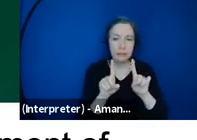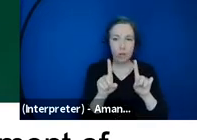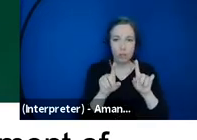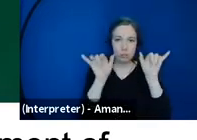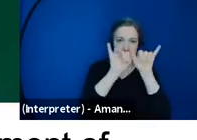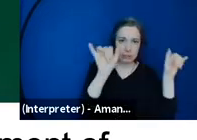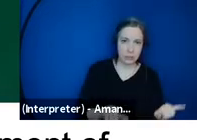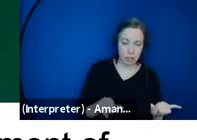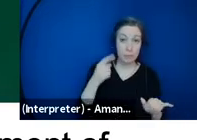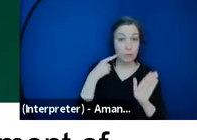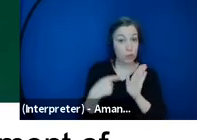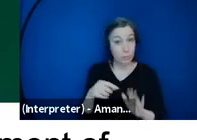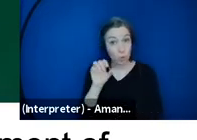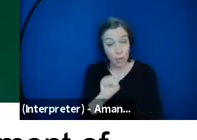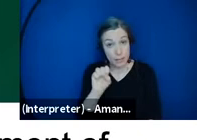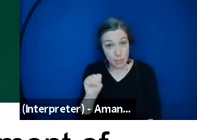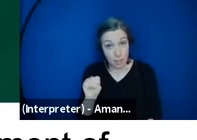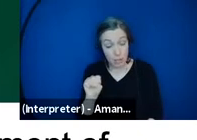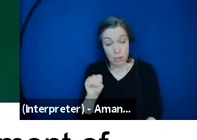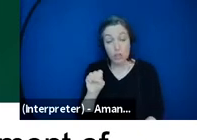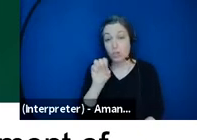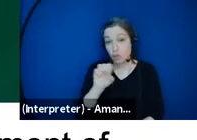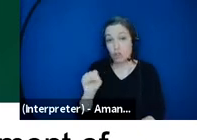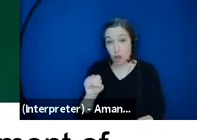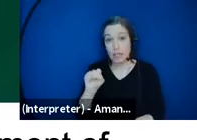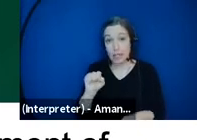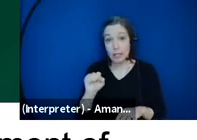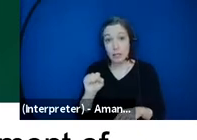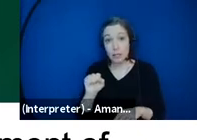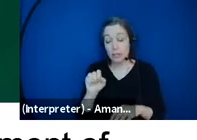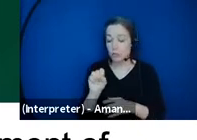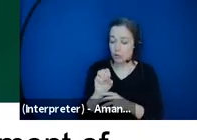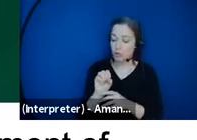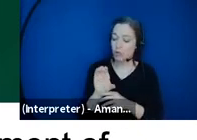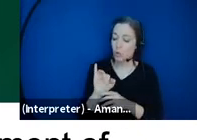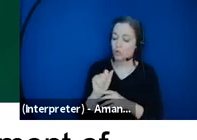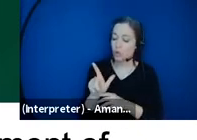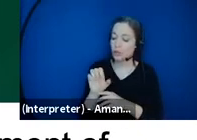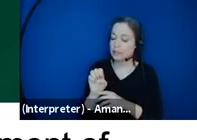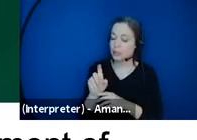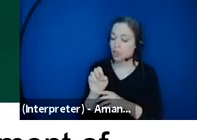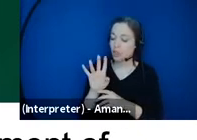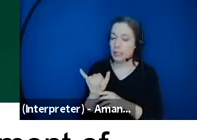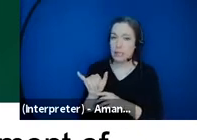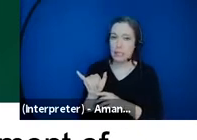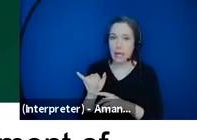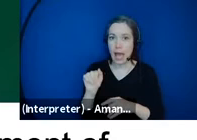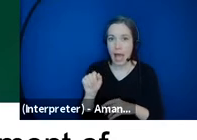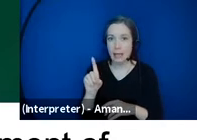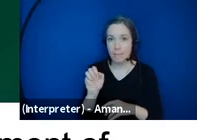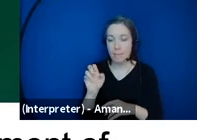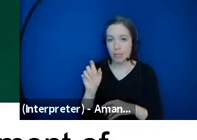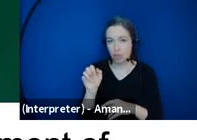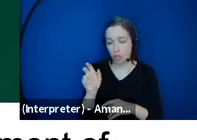verifying your name and your social security number and your date of birth all match within their database. Some students may be able